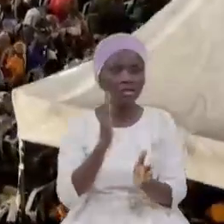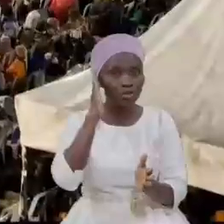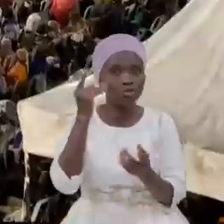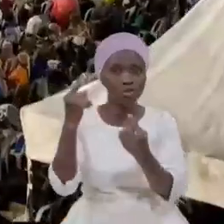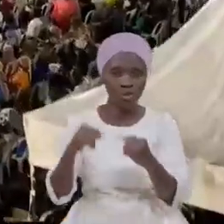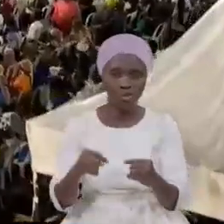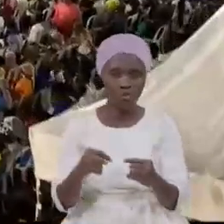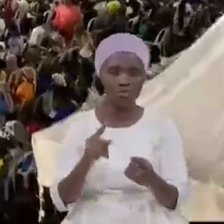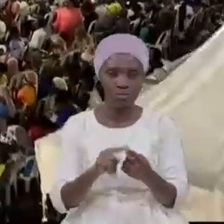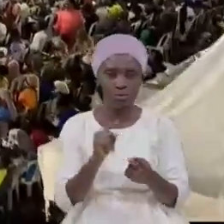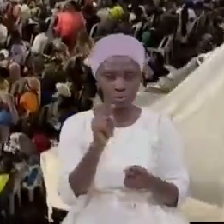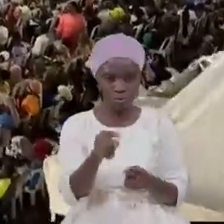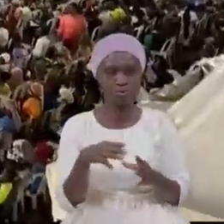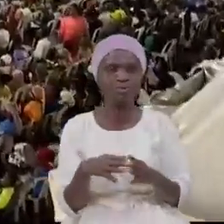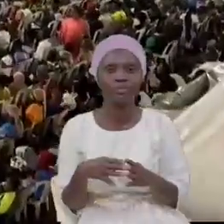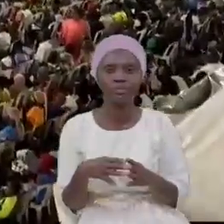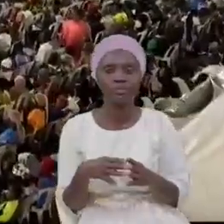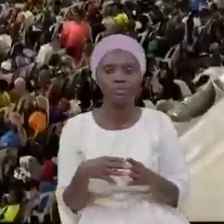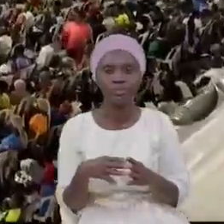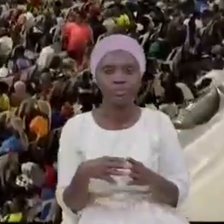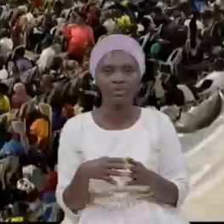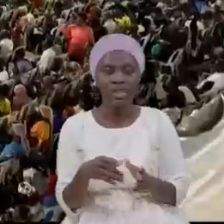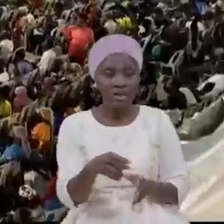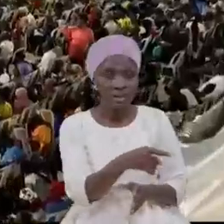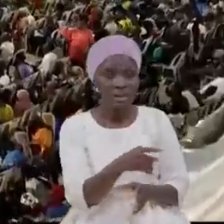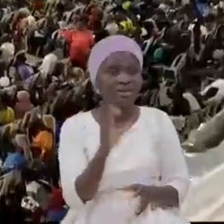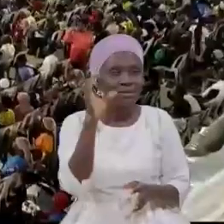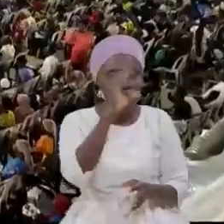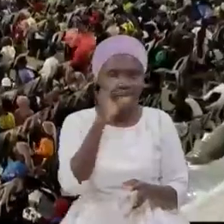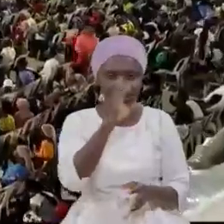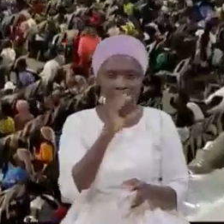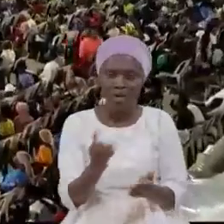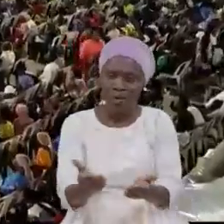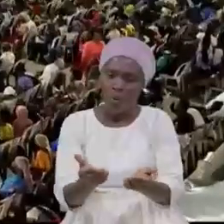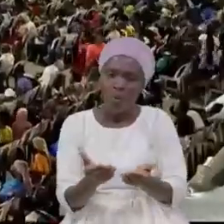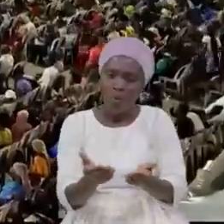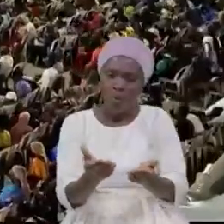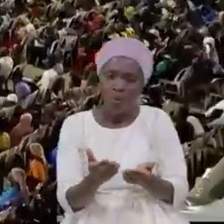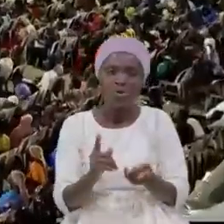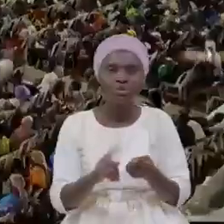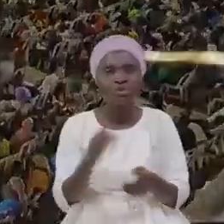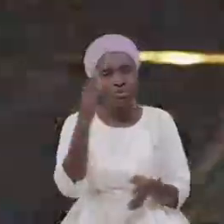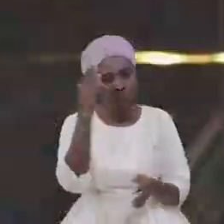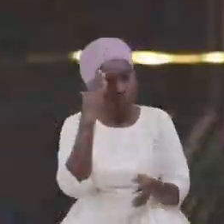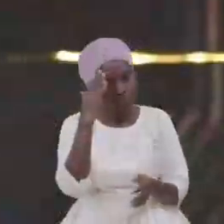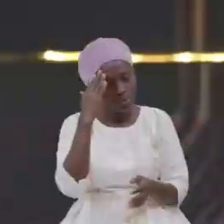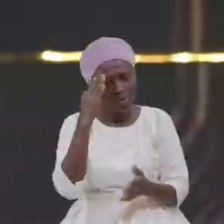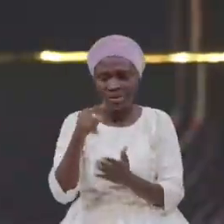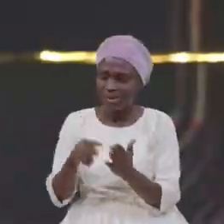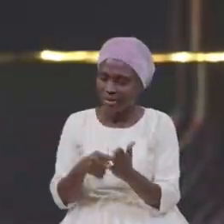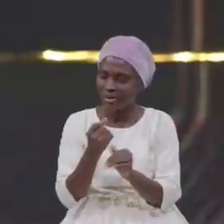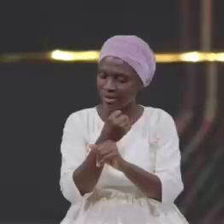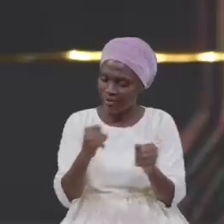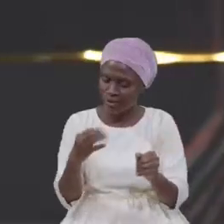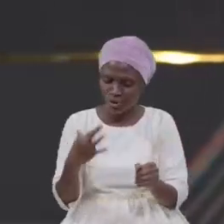you. They searched, they wanted to know the salvation of the